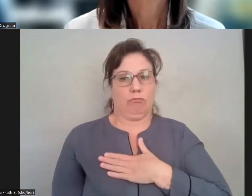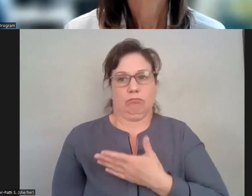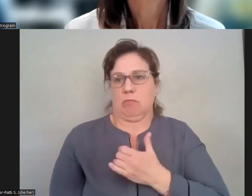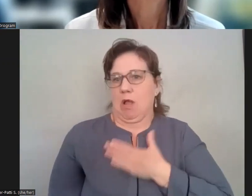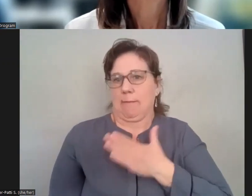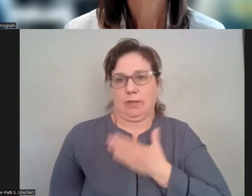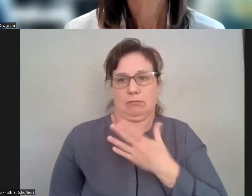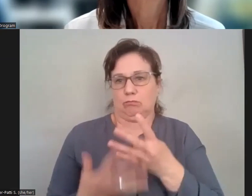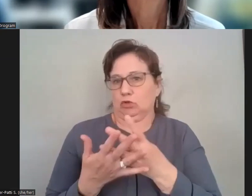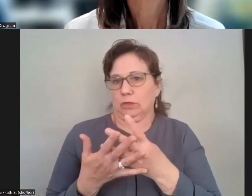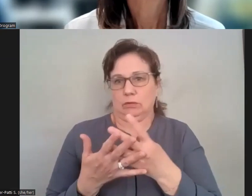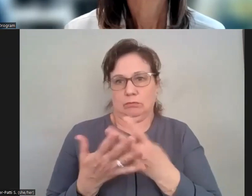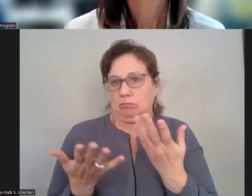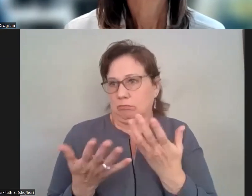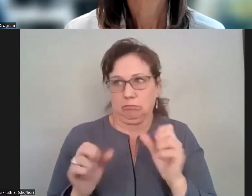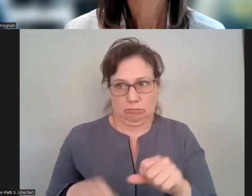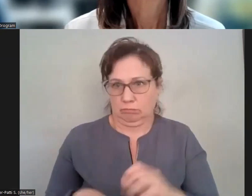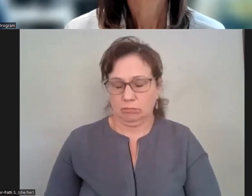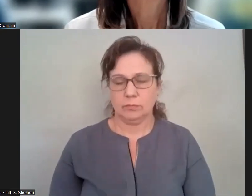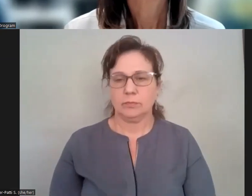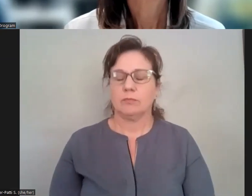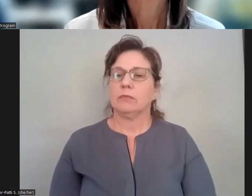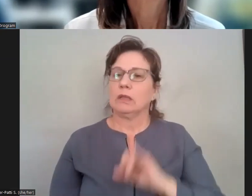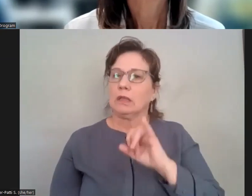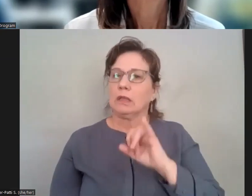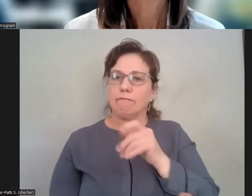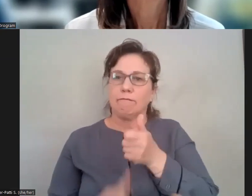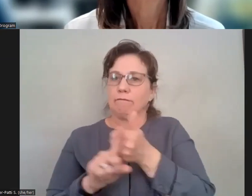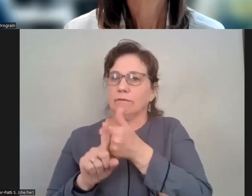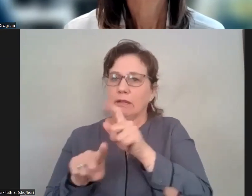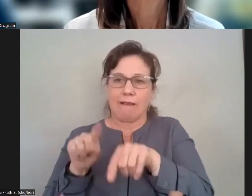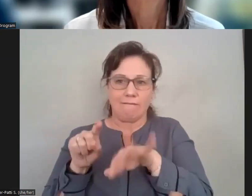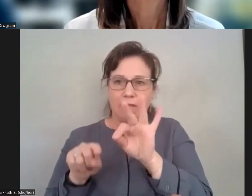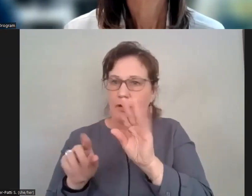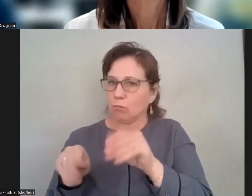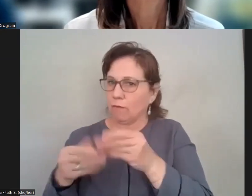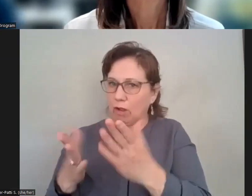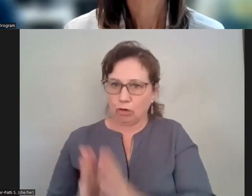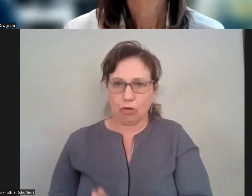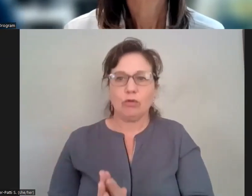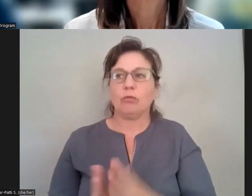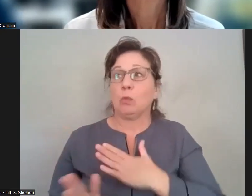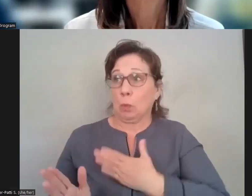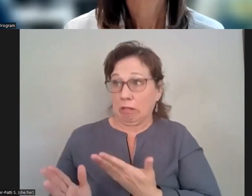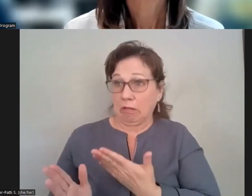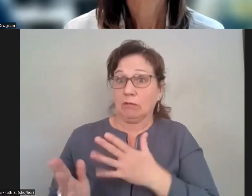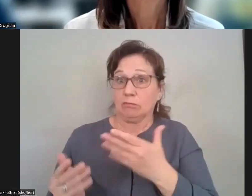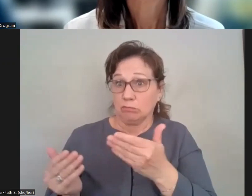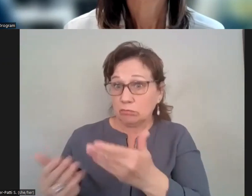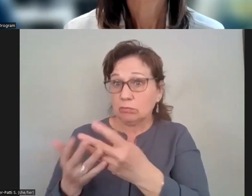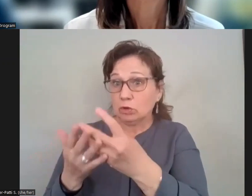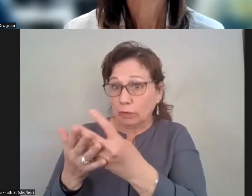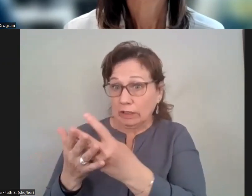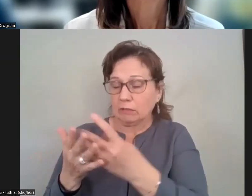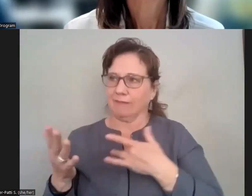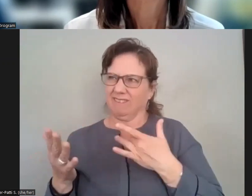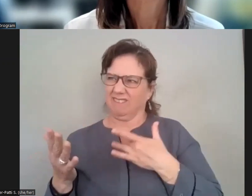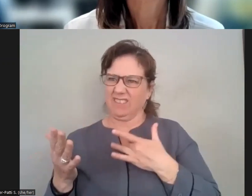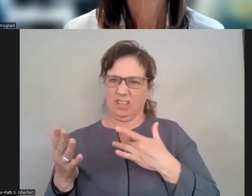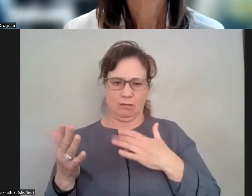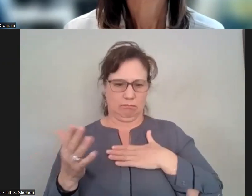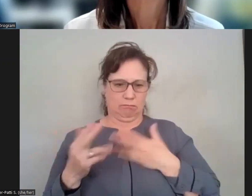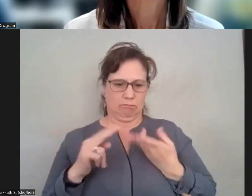do the screening as well. If you can't find a provider that is willing to screen you and you feel like you are at increased